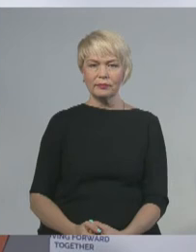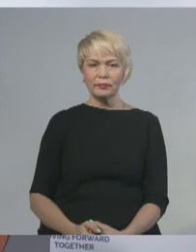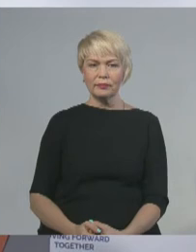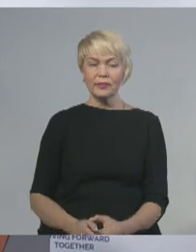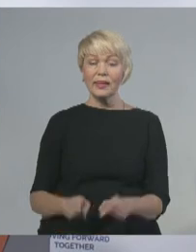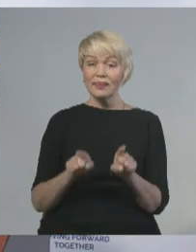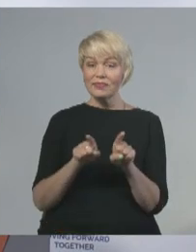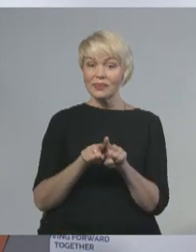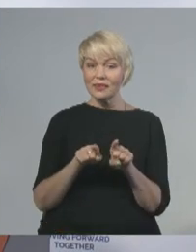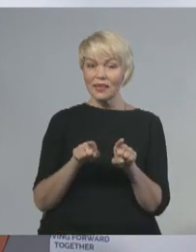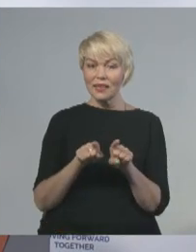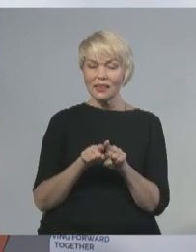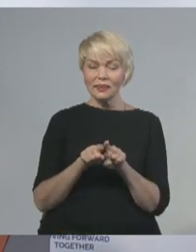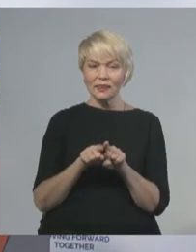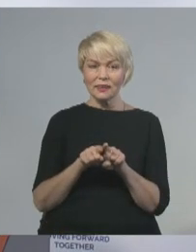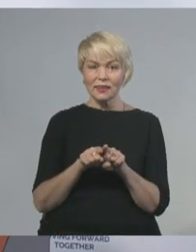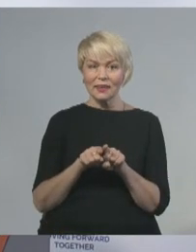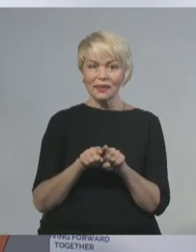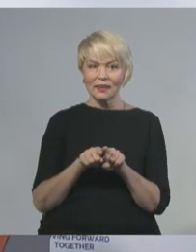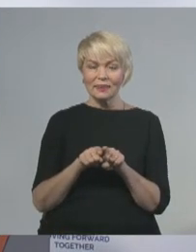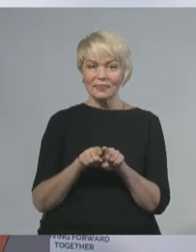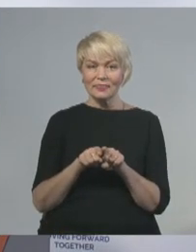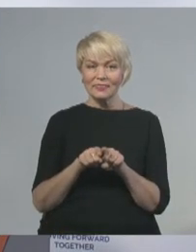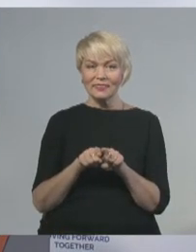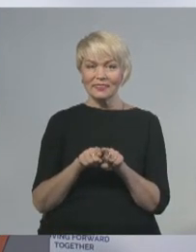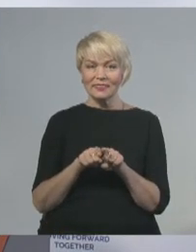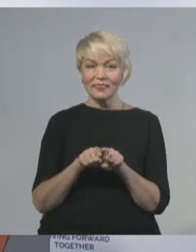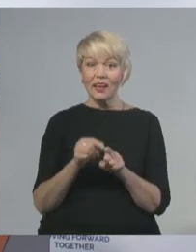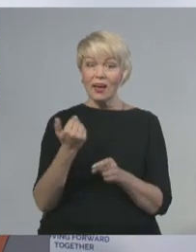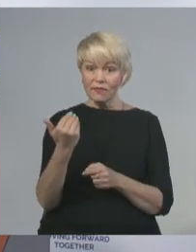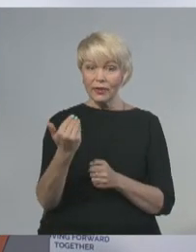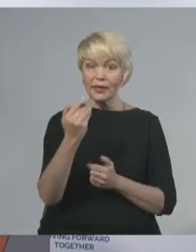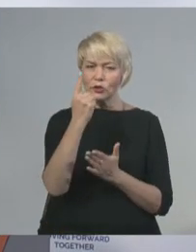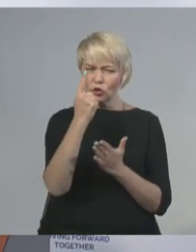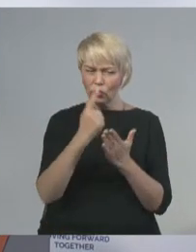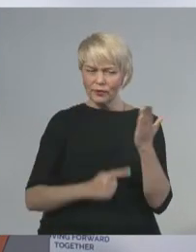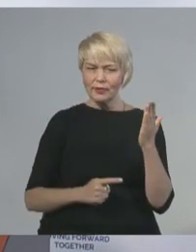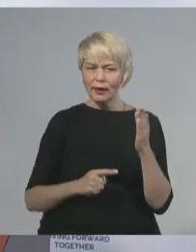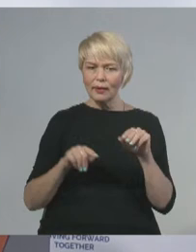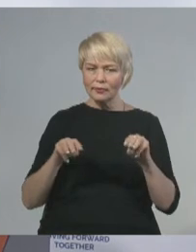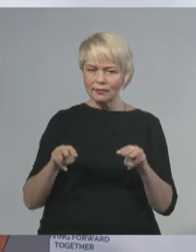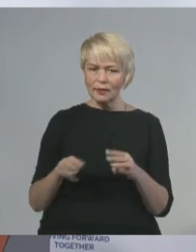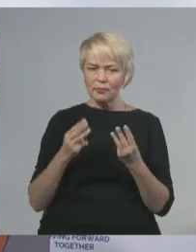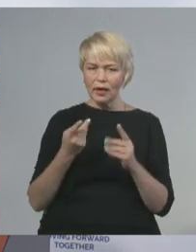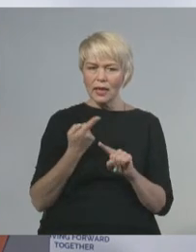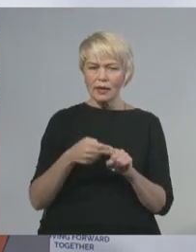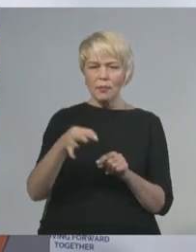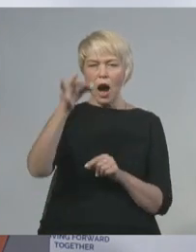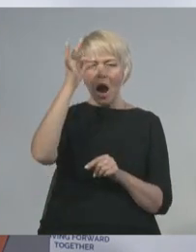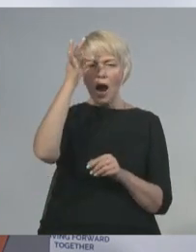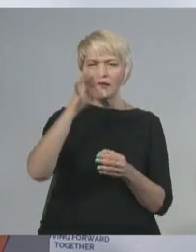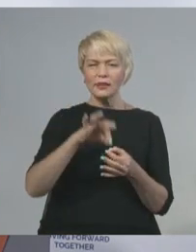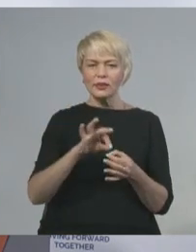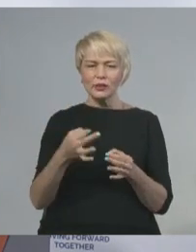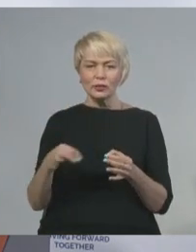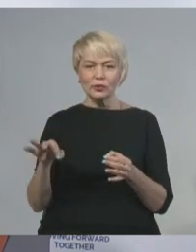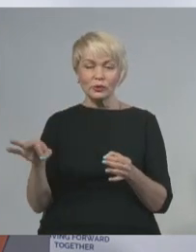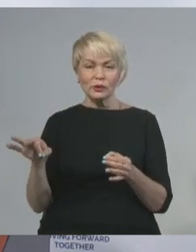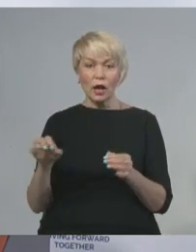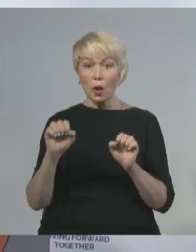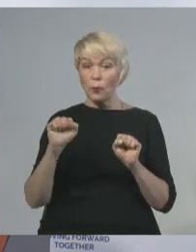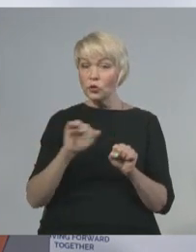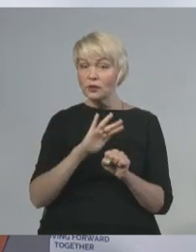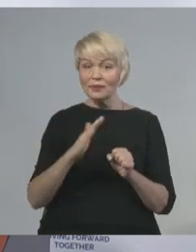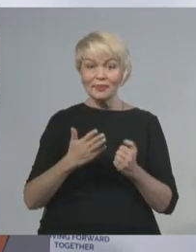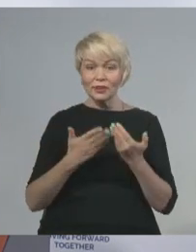polarized the society is you you trust the media that you associate with and you don't even read or watch the other media